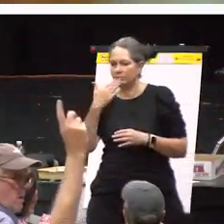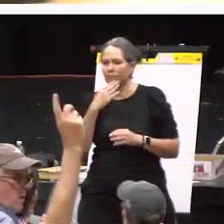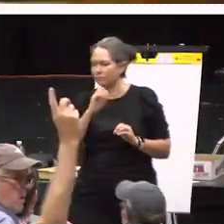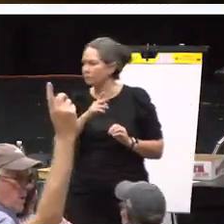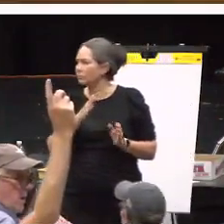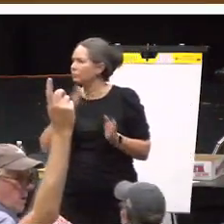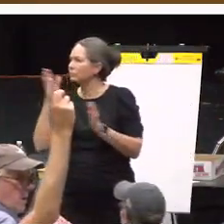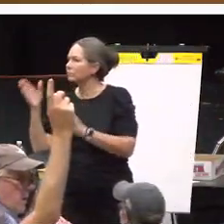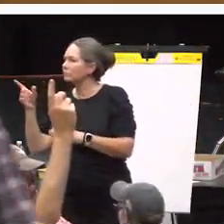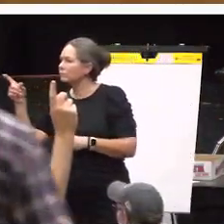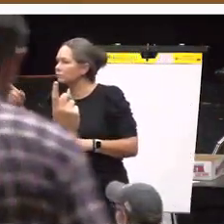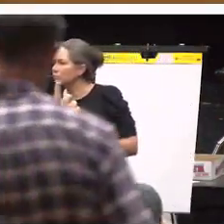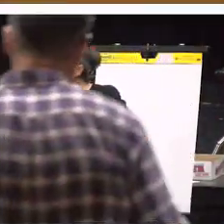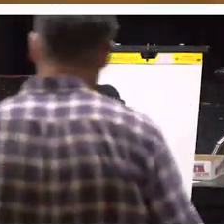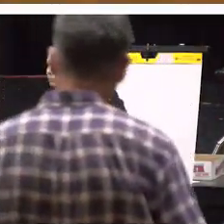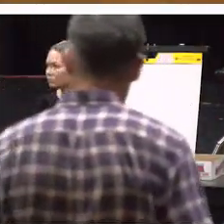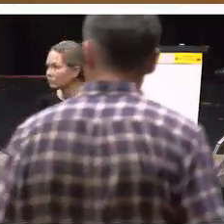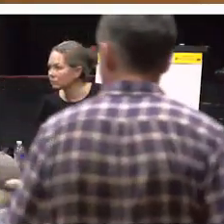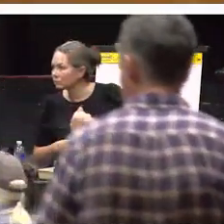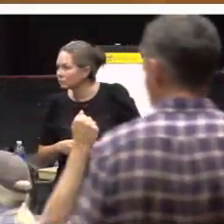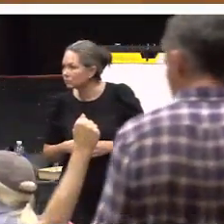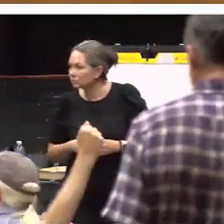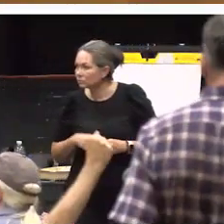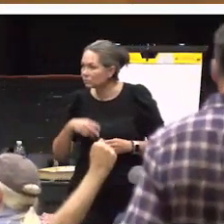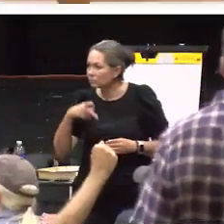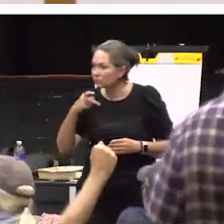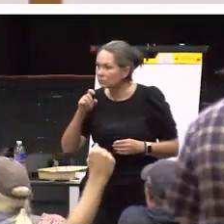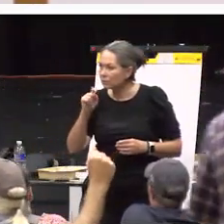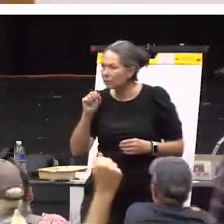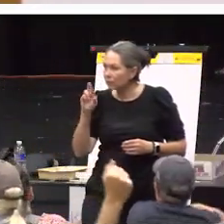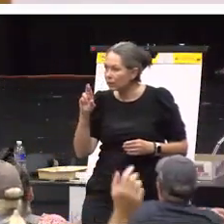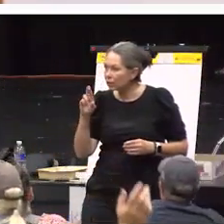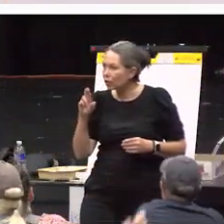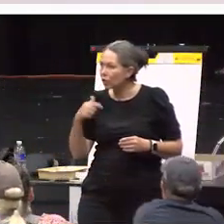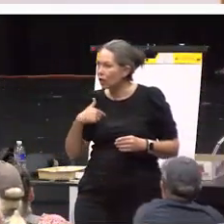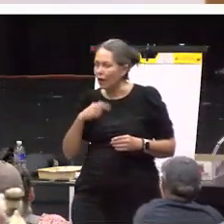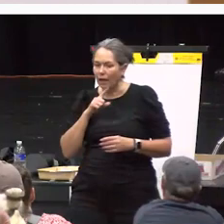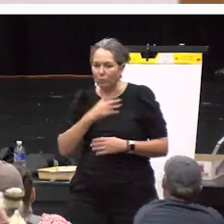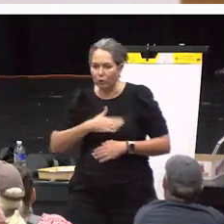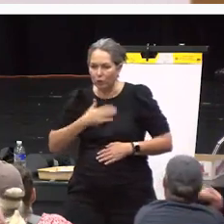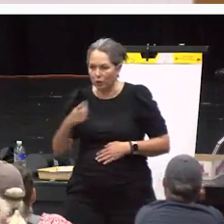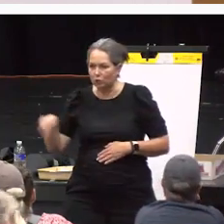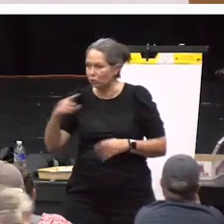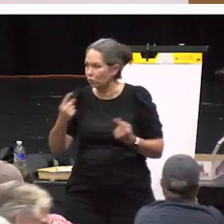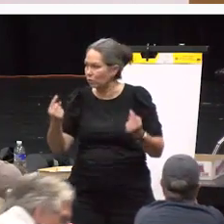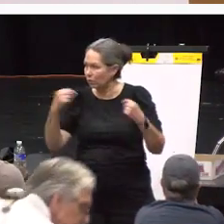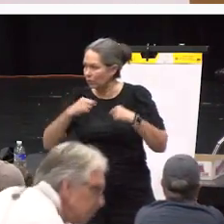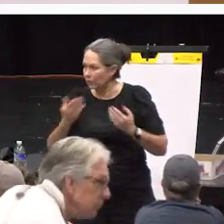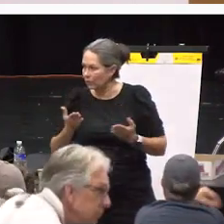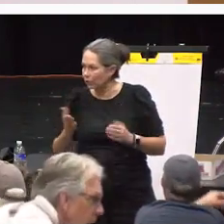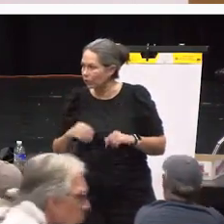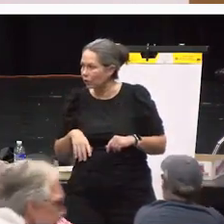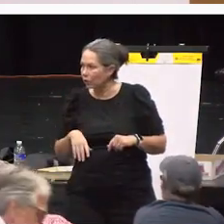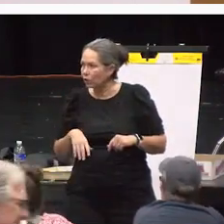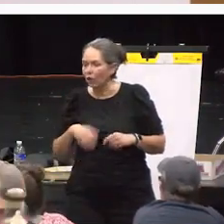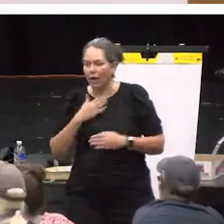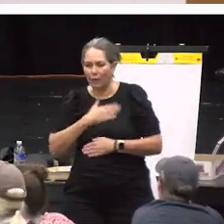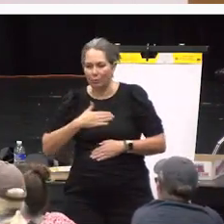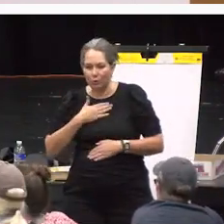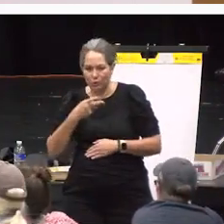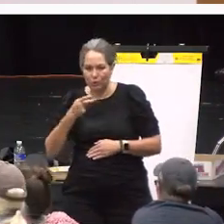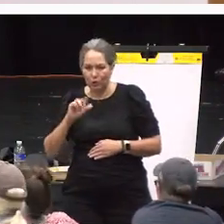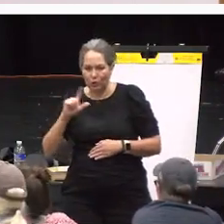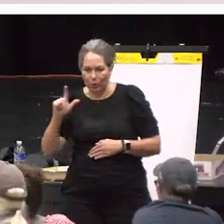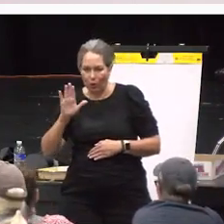Sir. Good evening. My name is Peter Walk. I appreciate everybody being here today. I appreciate, Paul, your work putting all of